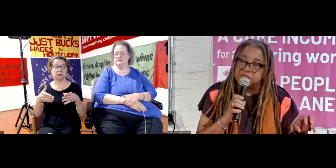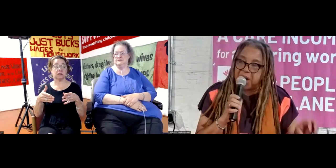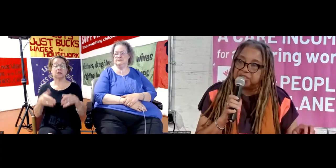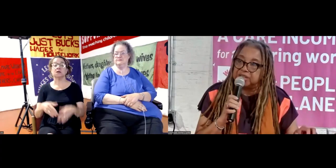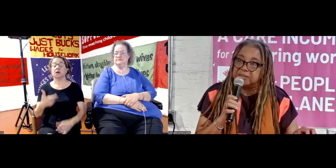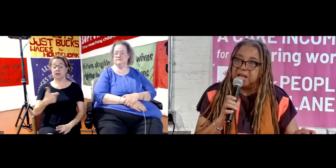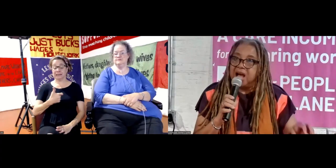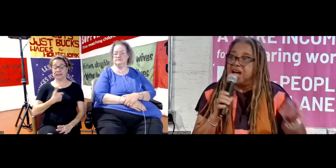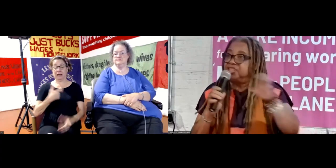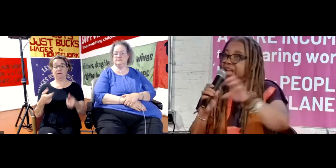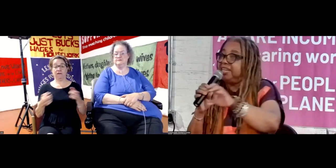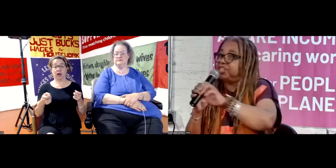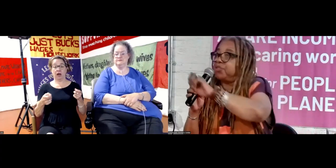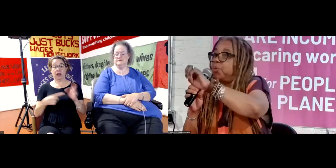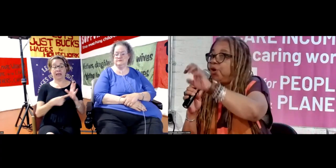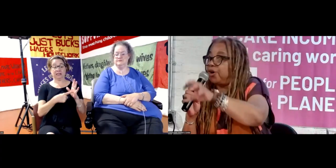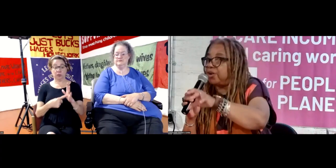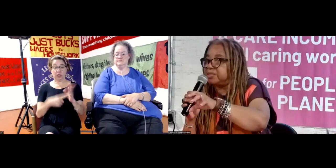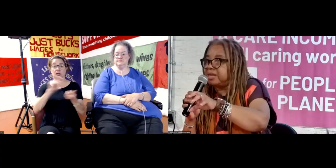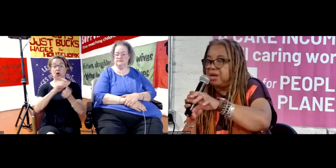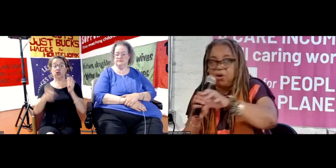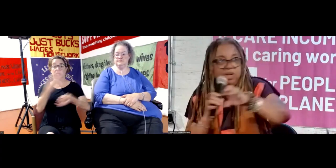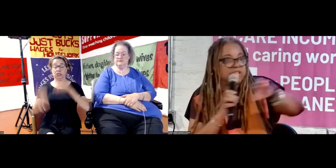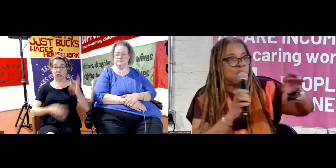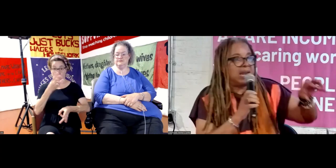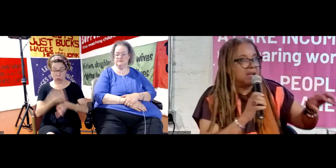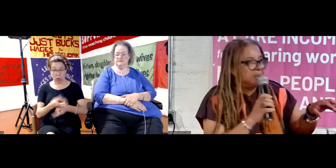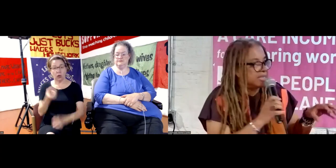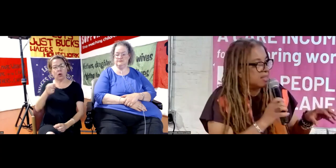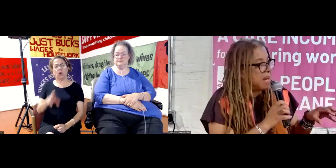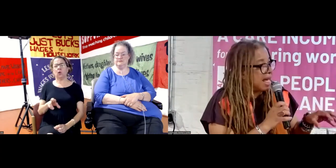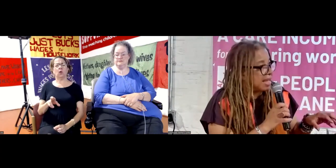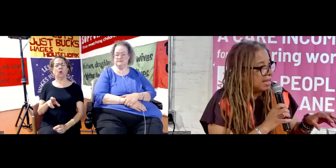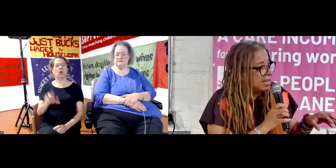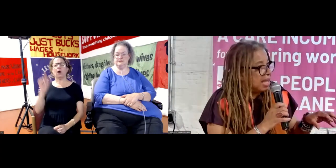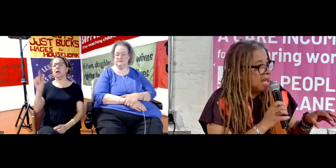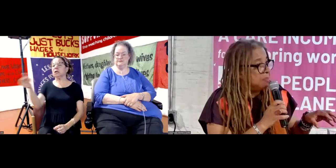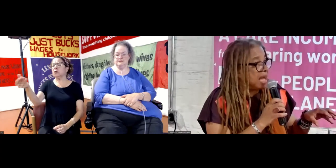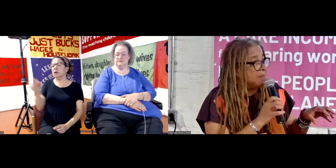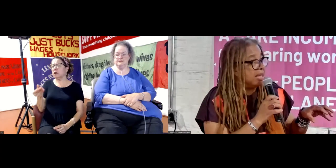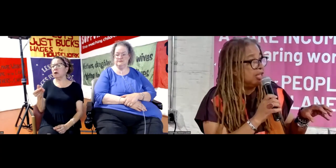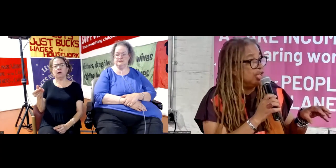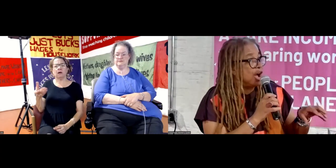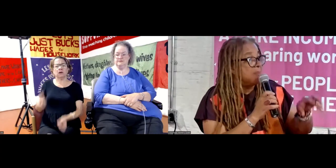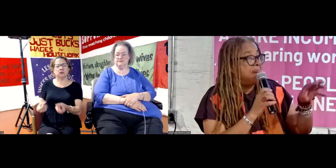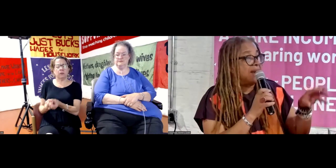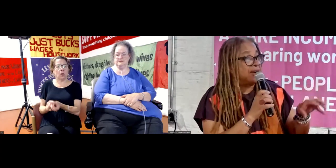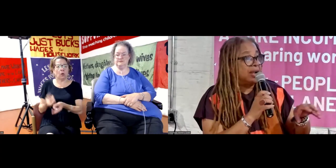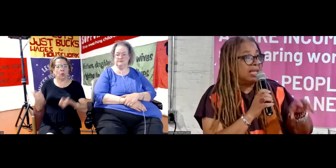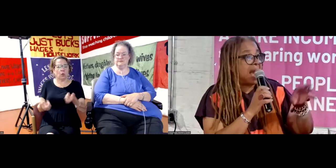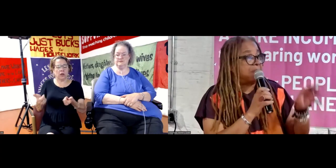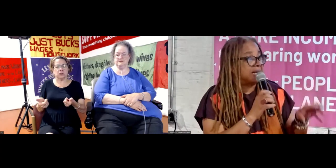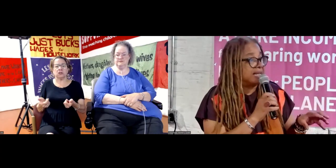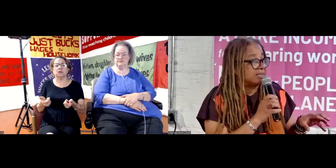autonomous expression, on changing the world, or just wanting a piece of the pie and becoming, you know, a